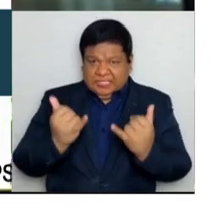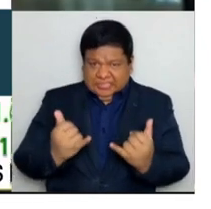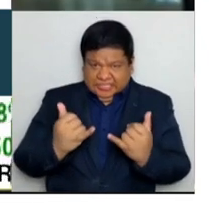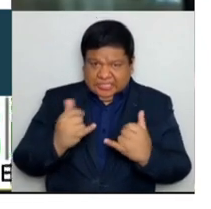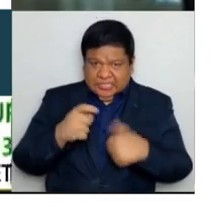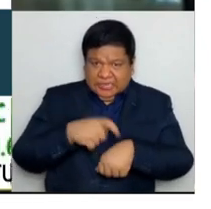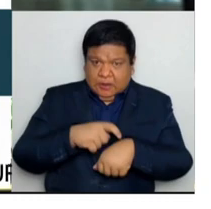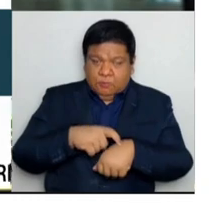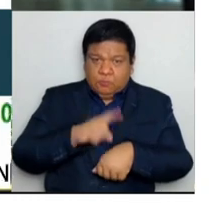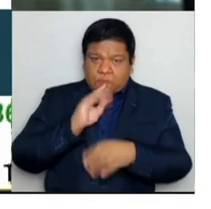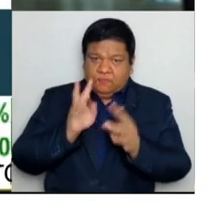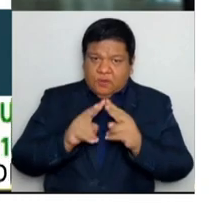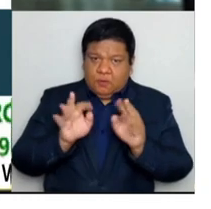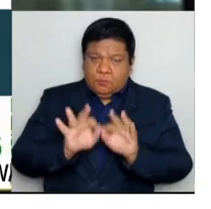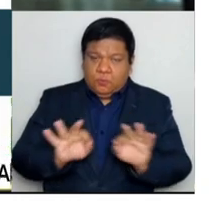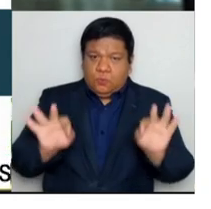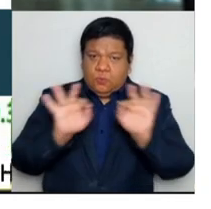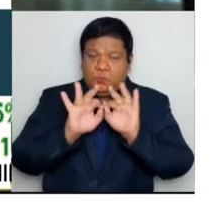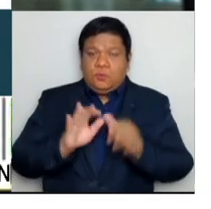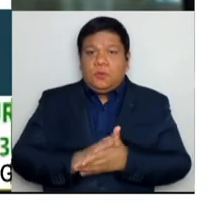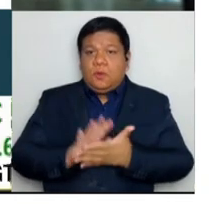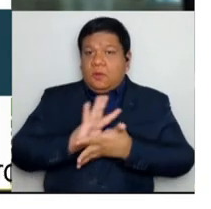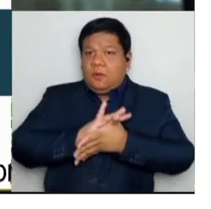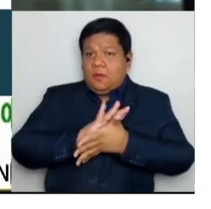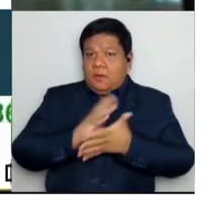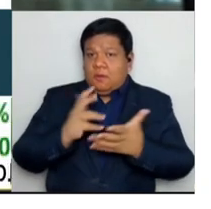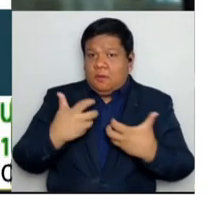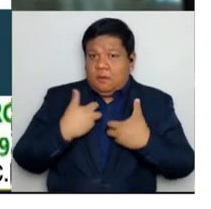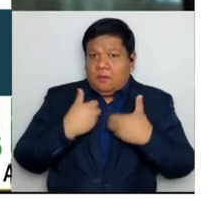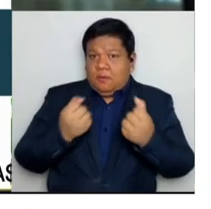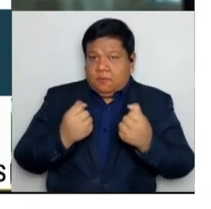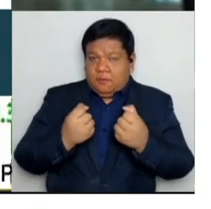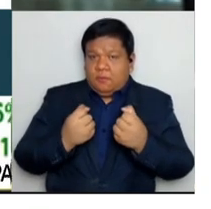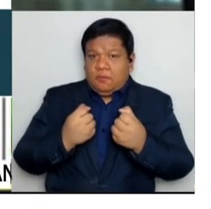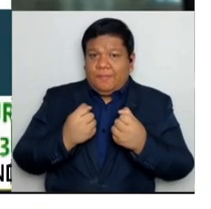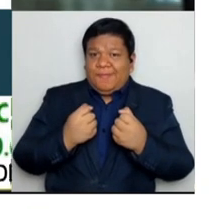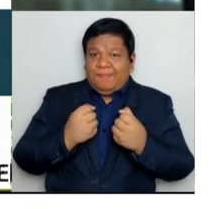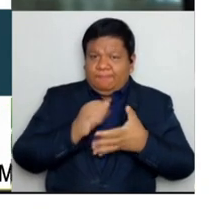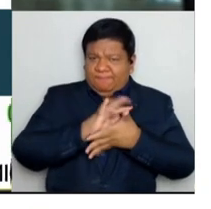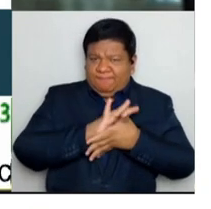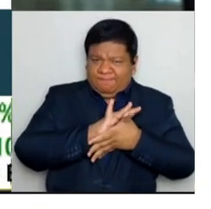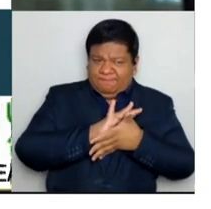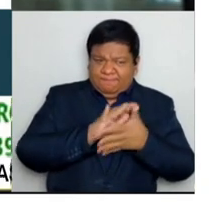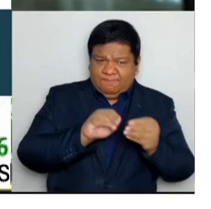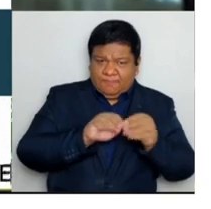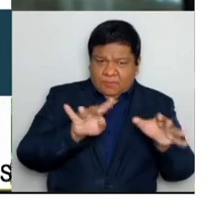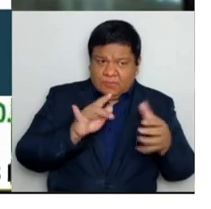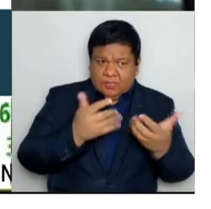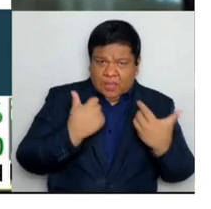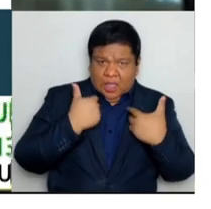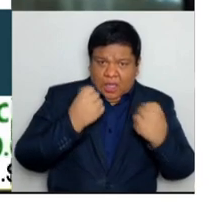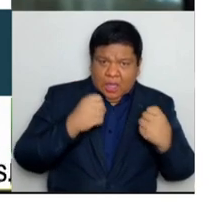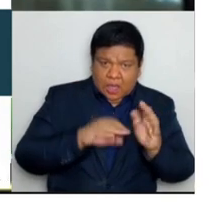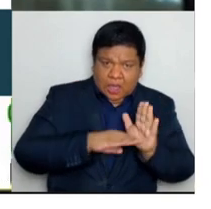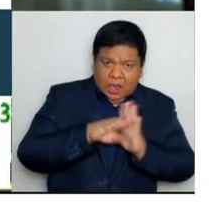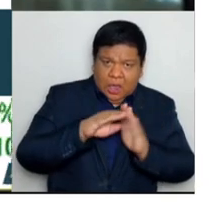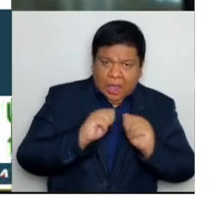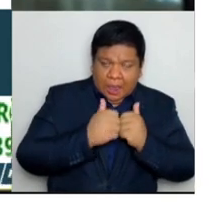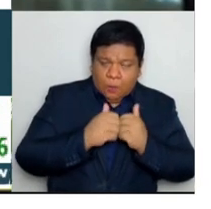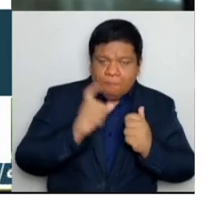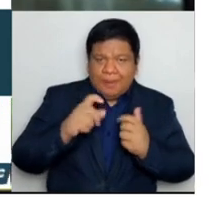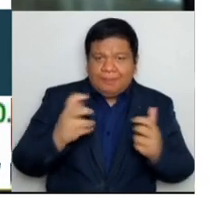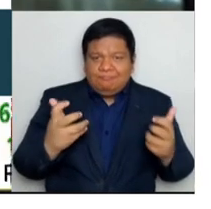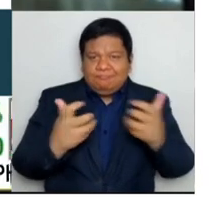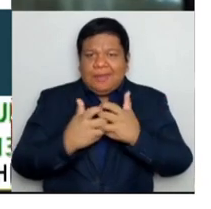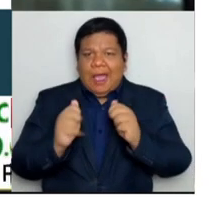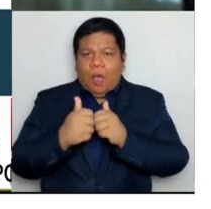I will repeat, the pandemic recovery must be attuned, akma dapat, sa ating pag-attack sa problema